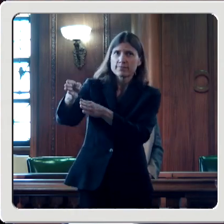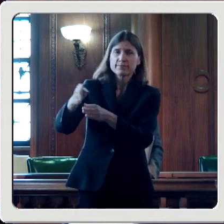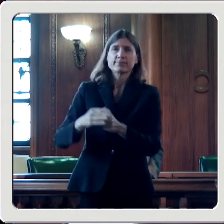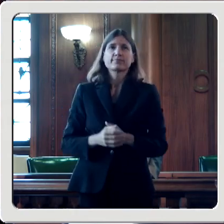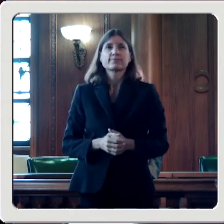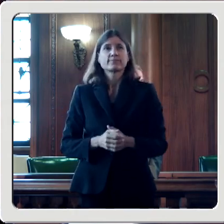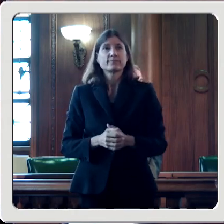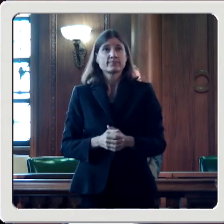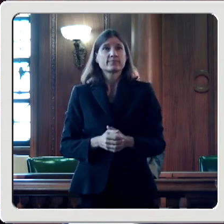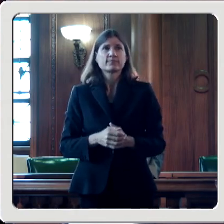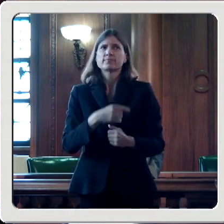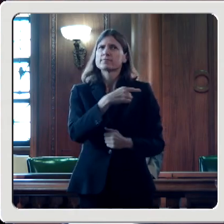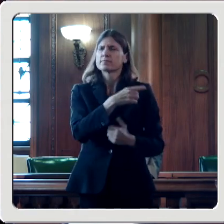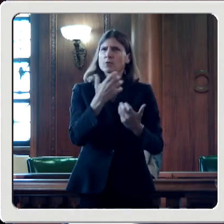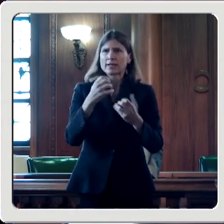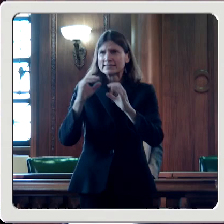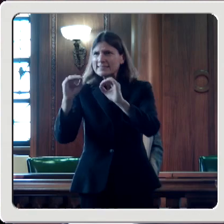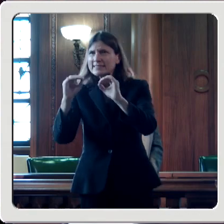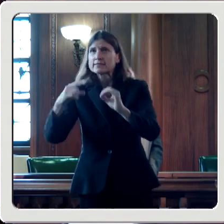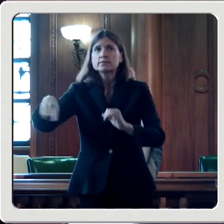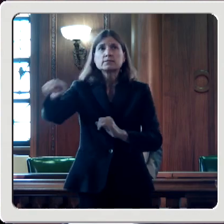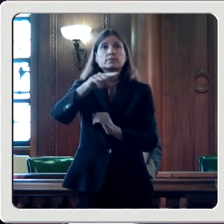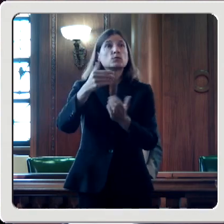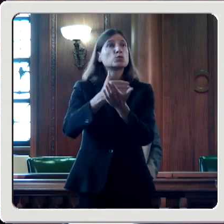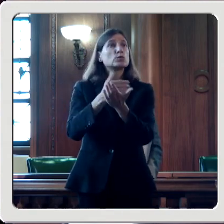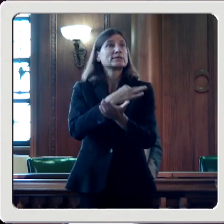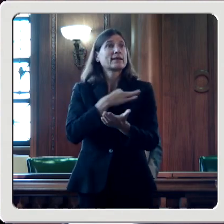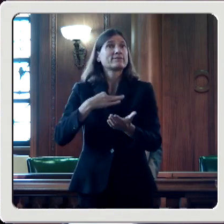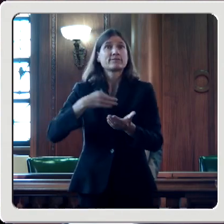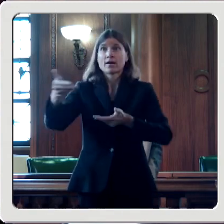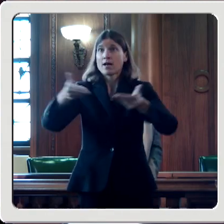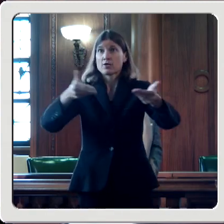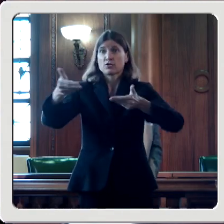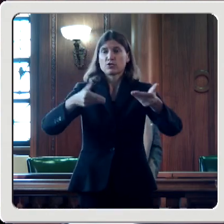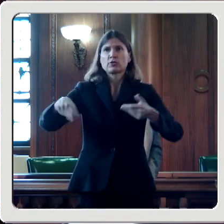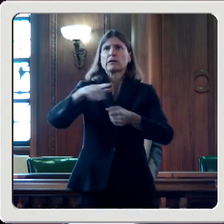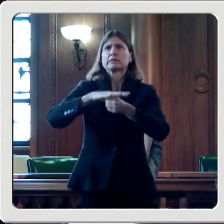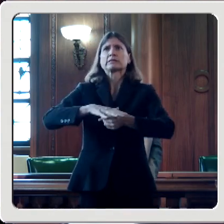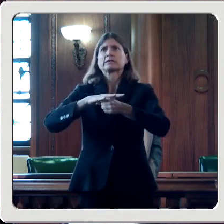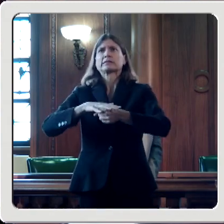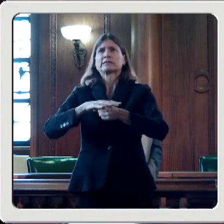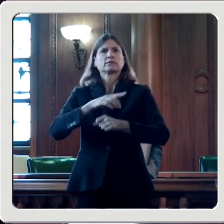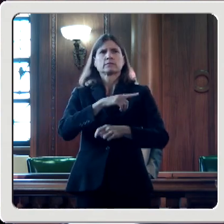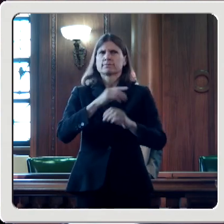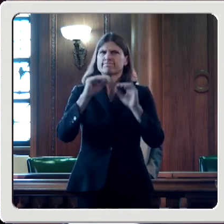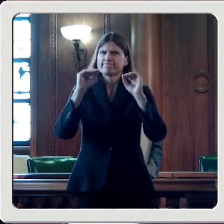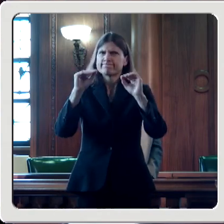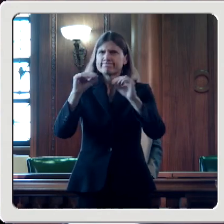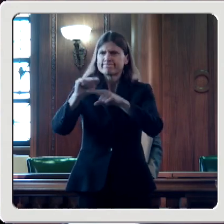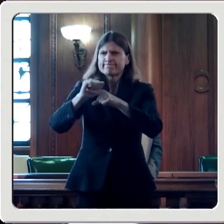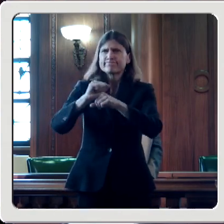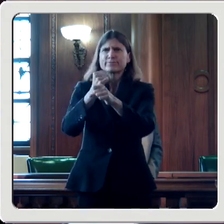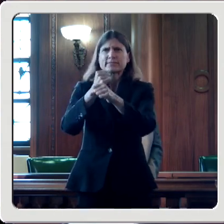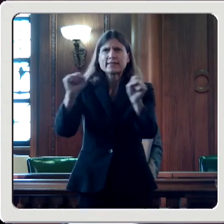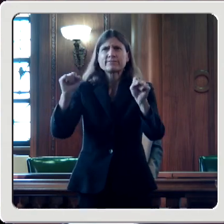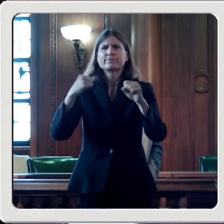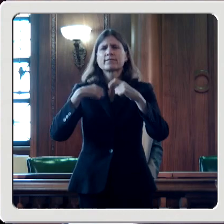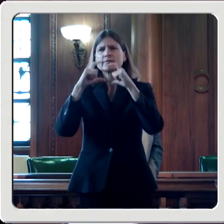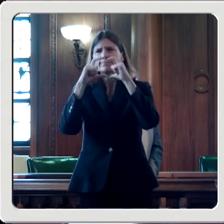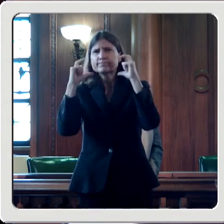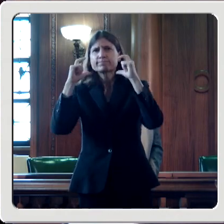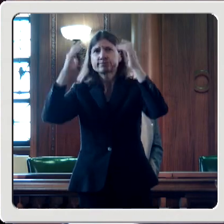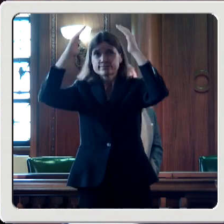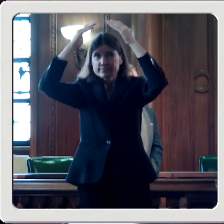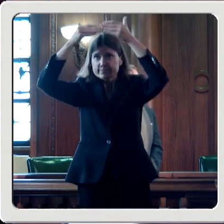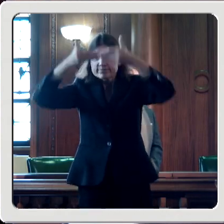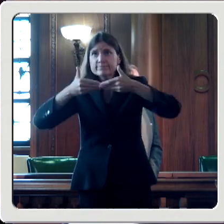trainees deal with the fears and stresses of the pandemic. It is a young age to be dealing with a deadly contagious virus, but we are